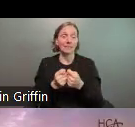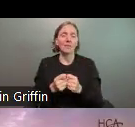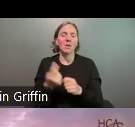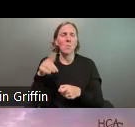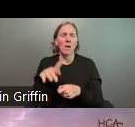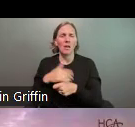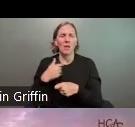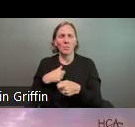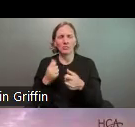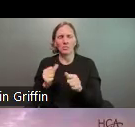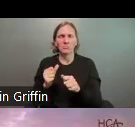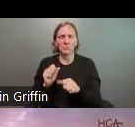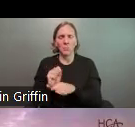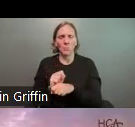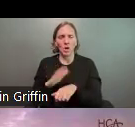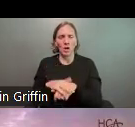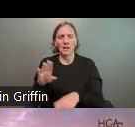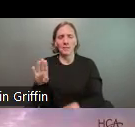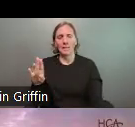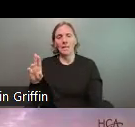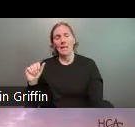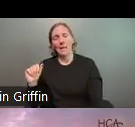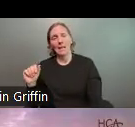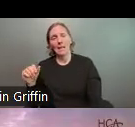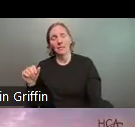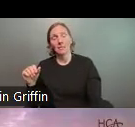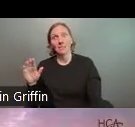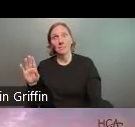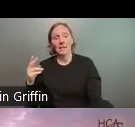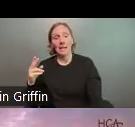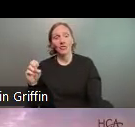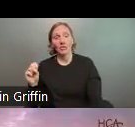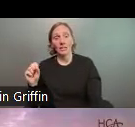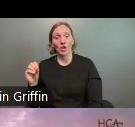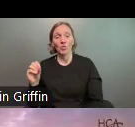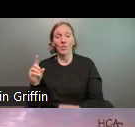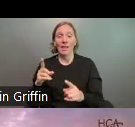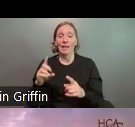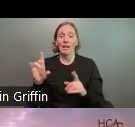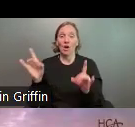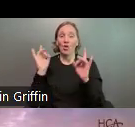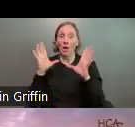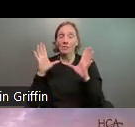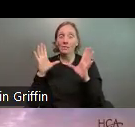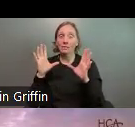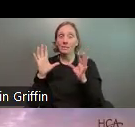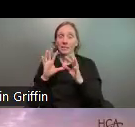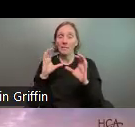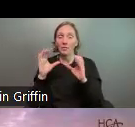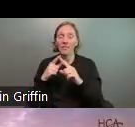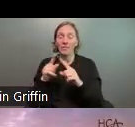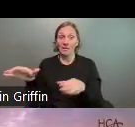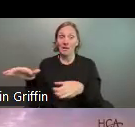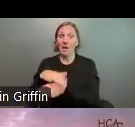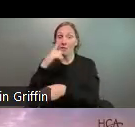with at least some BHASOs is around some language regarding crisis services that is also covered with this Apple Health expansion population. But